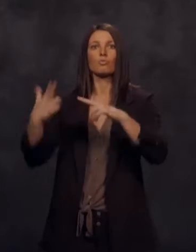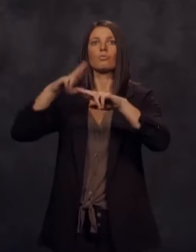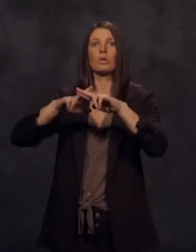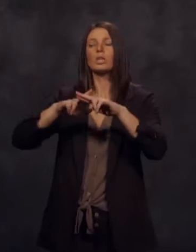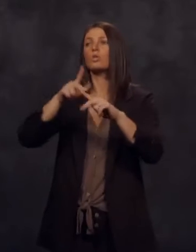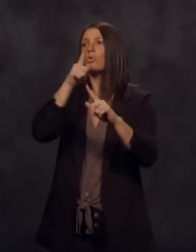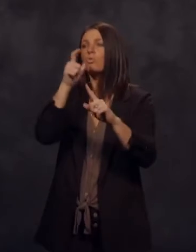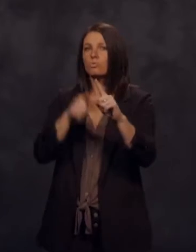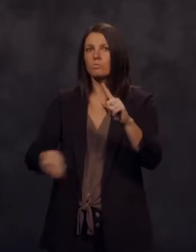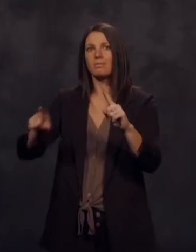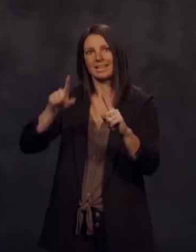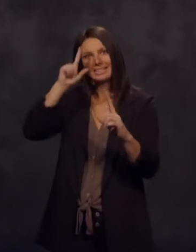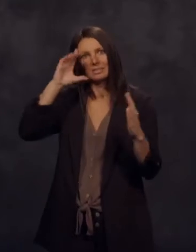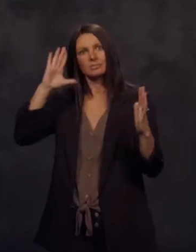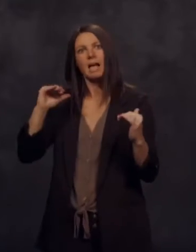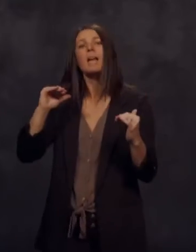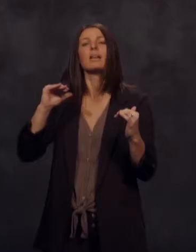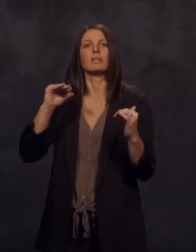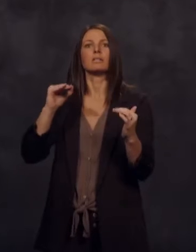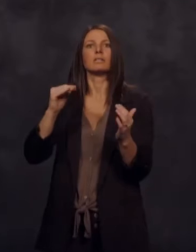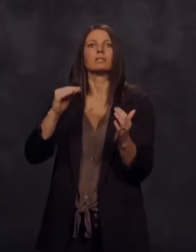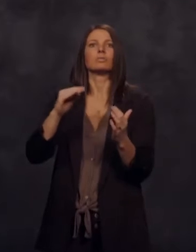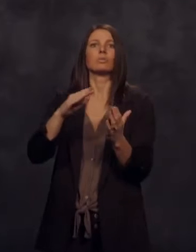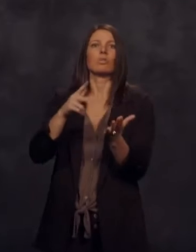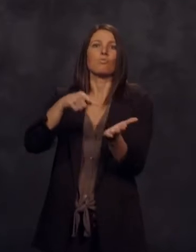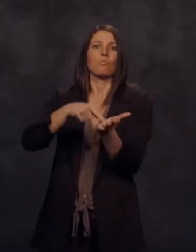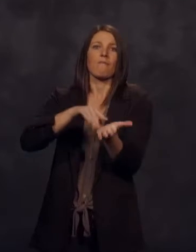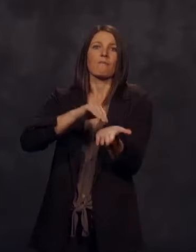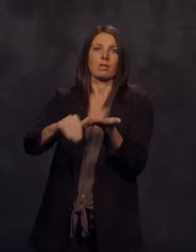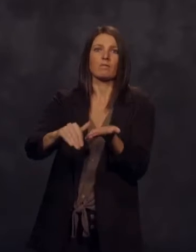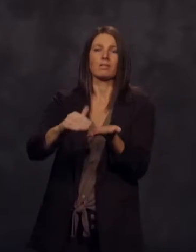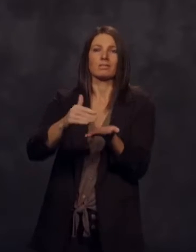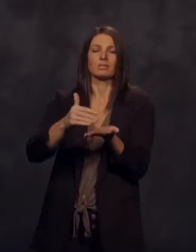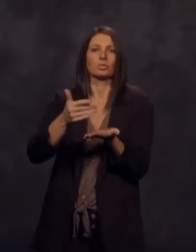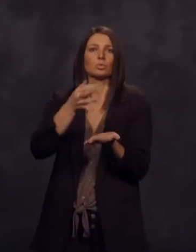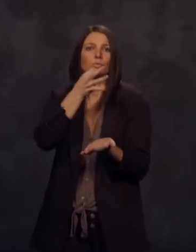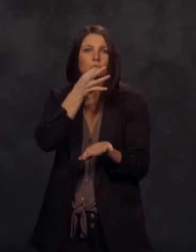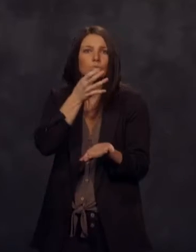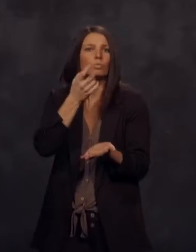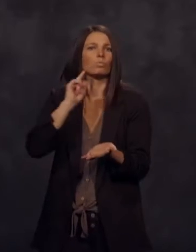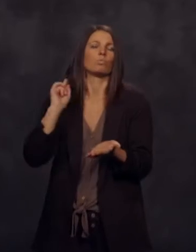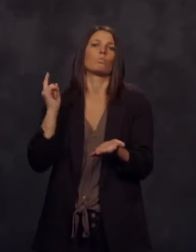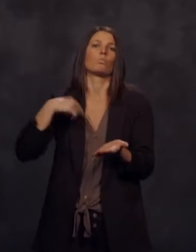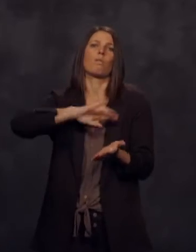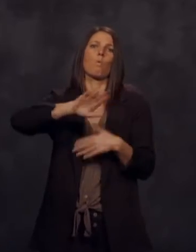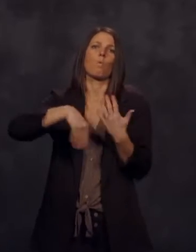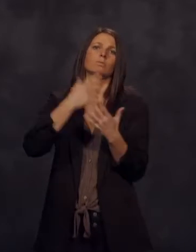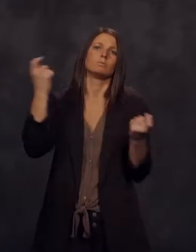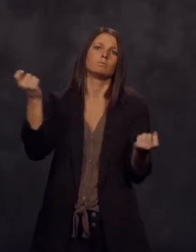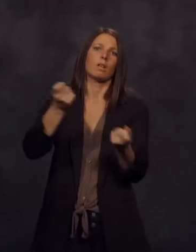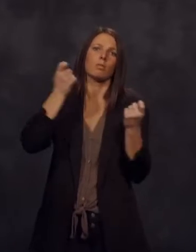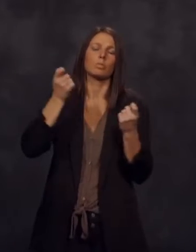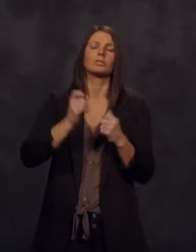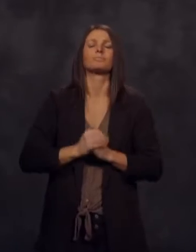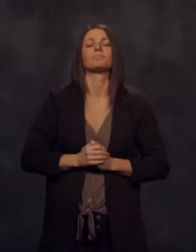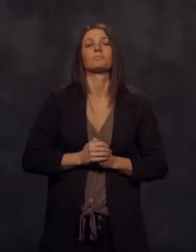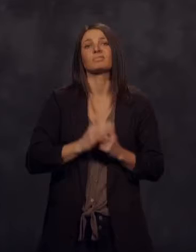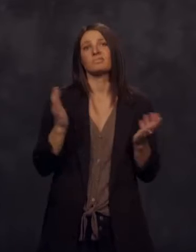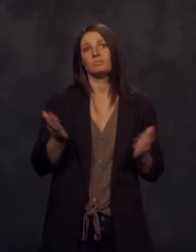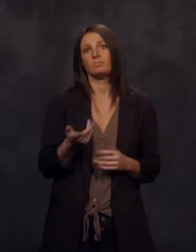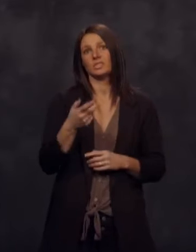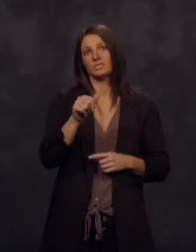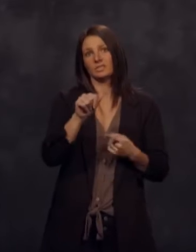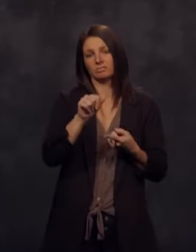who can expect loan forgiveness in the coming years. And that's something we can all celebrate. And it caused us here in